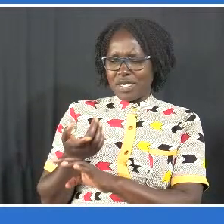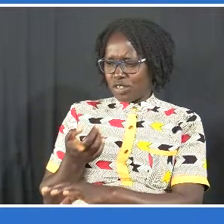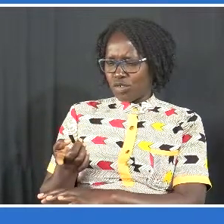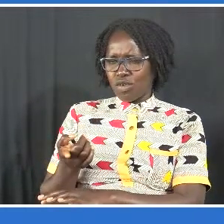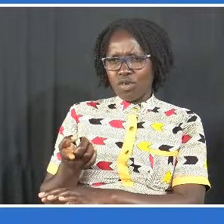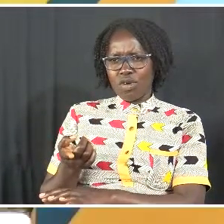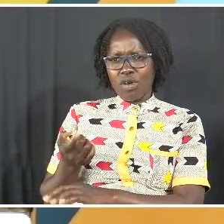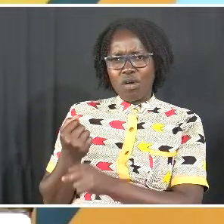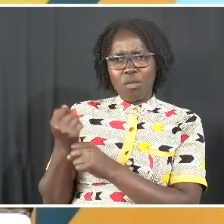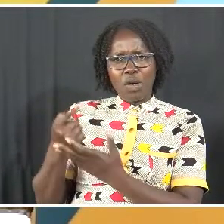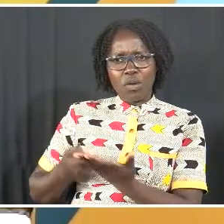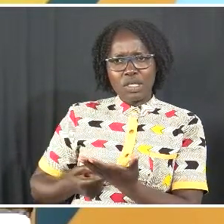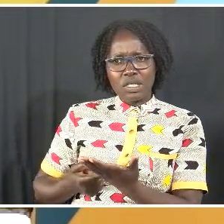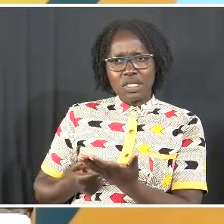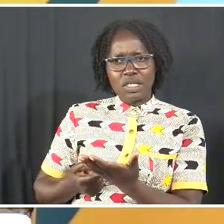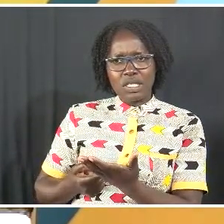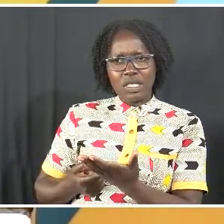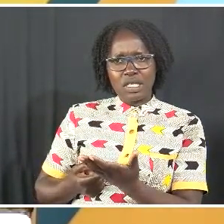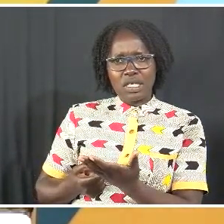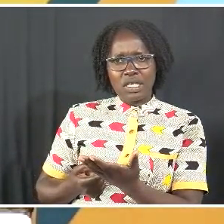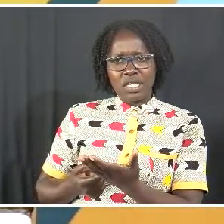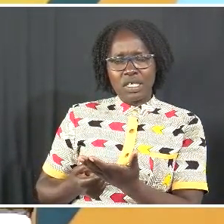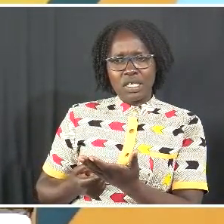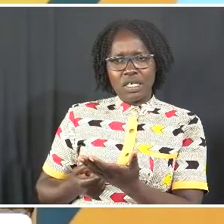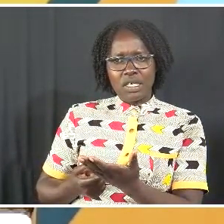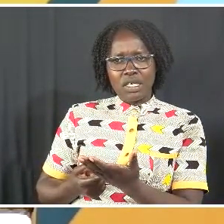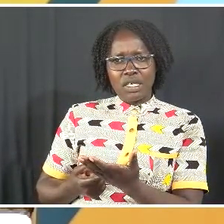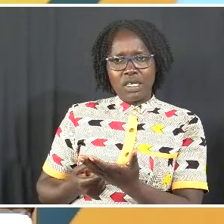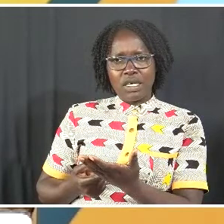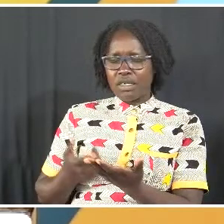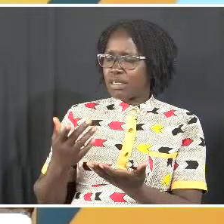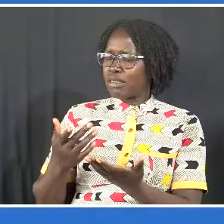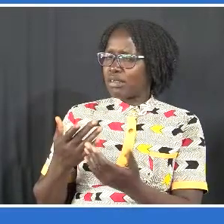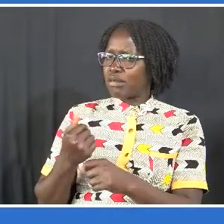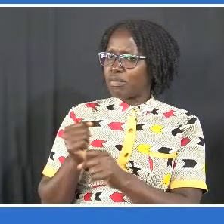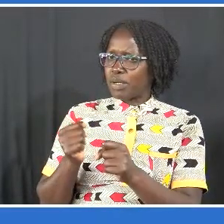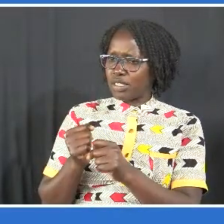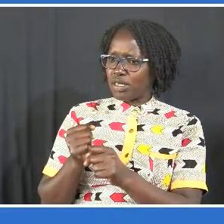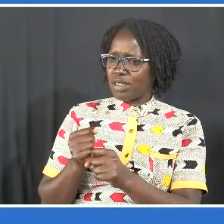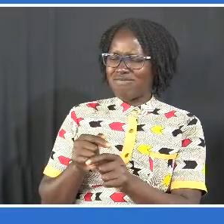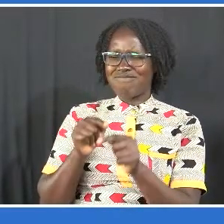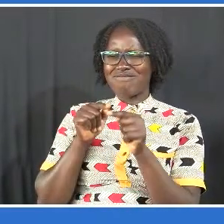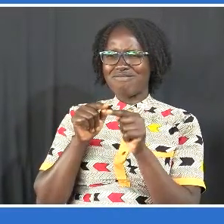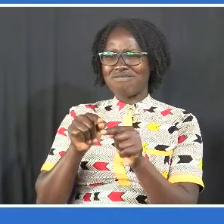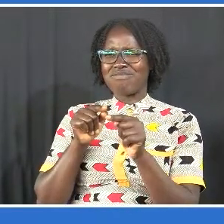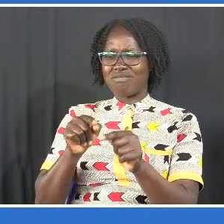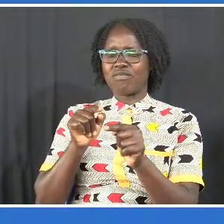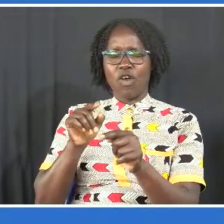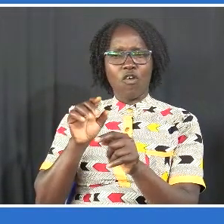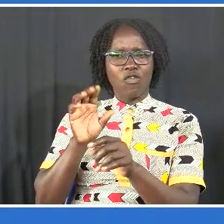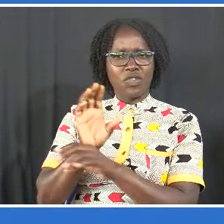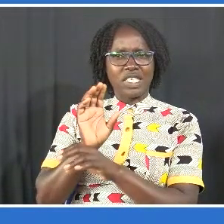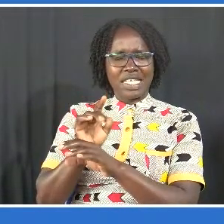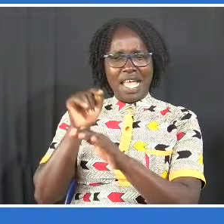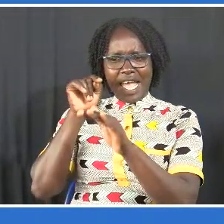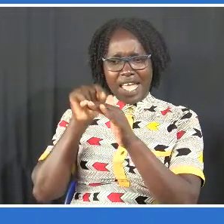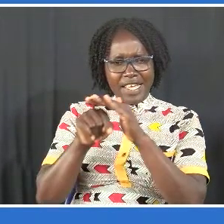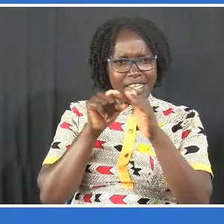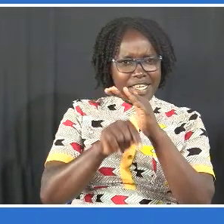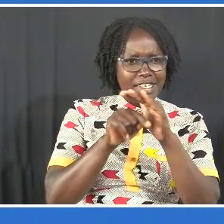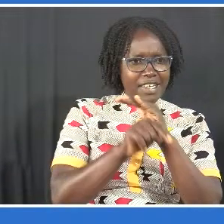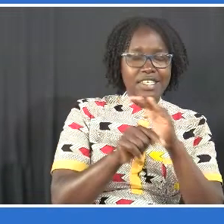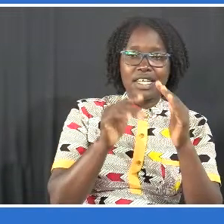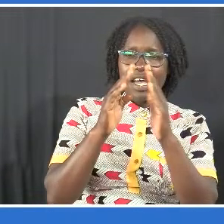Saul do? He made havoc of the church, entering every